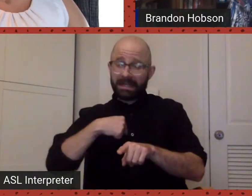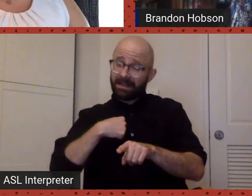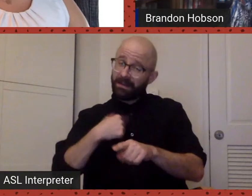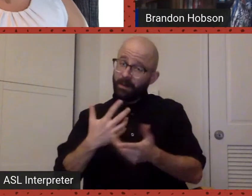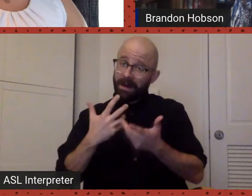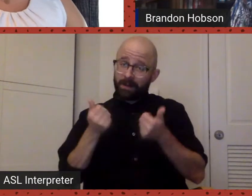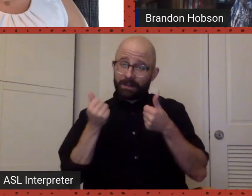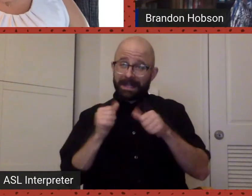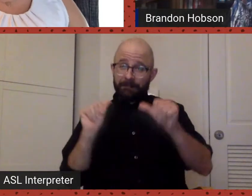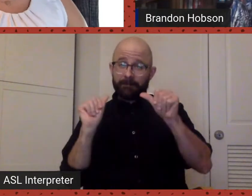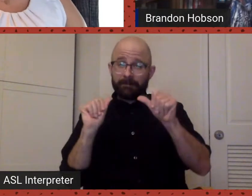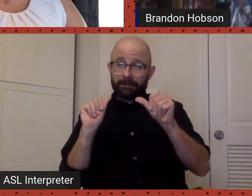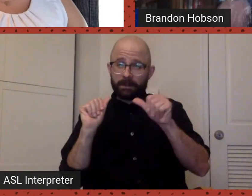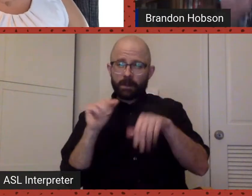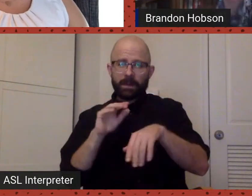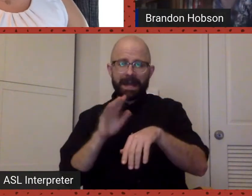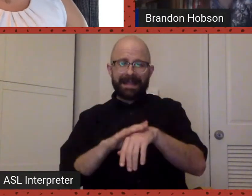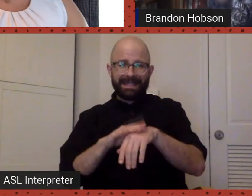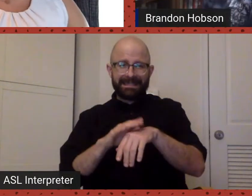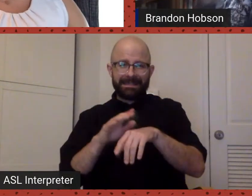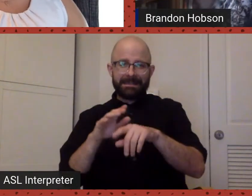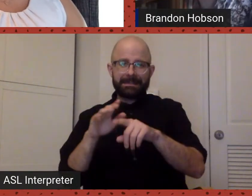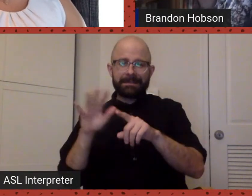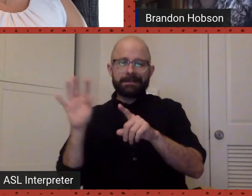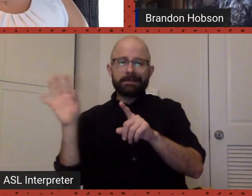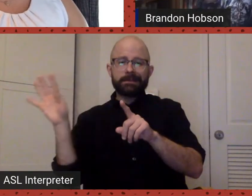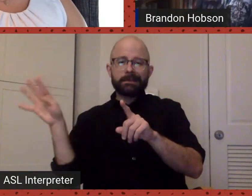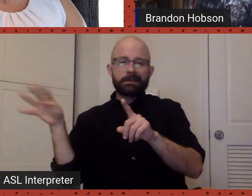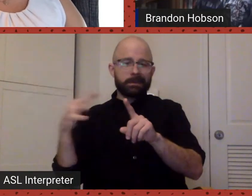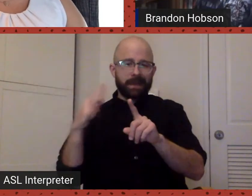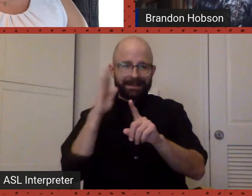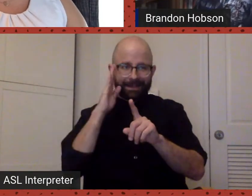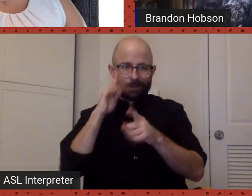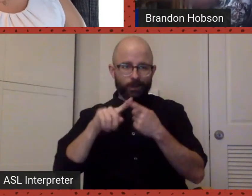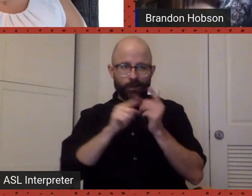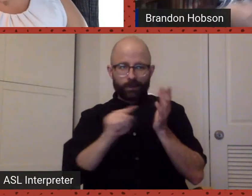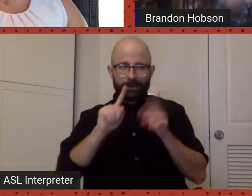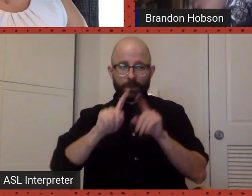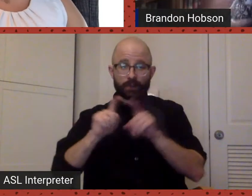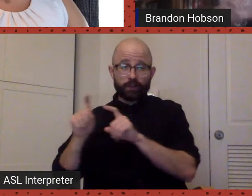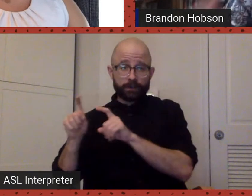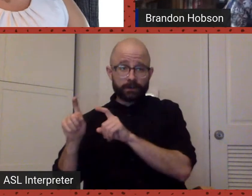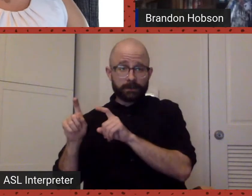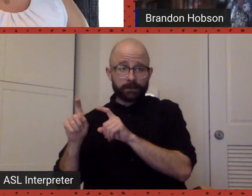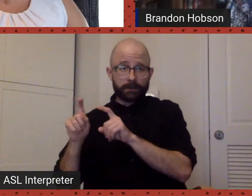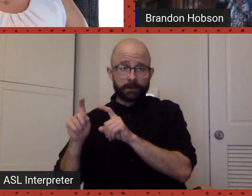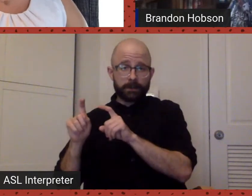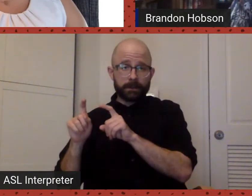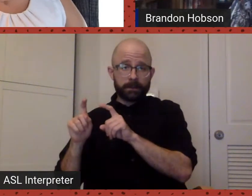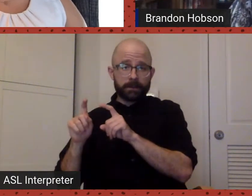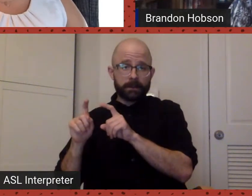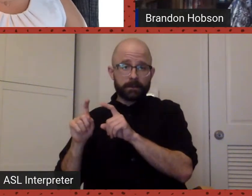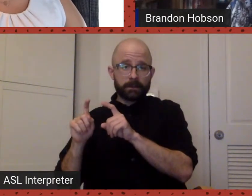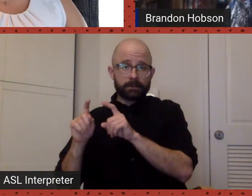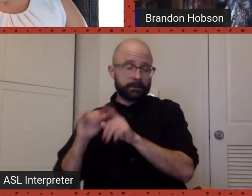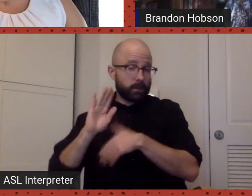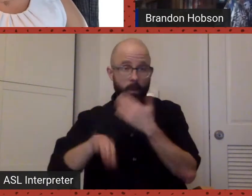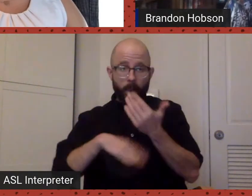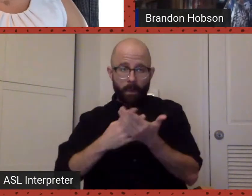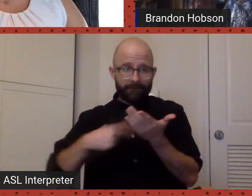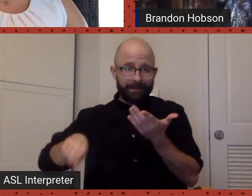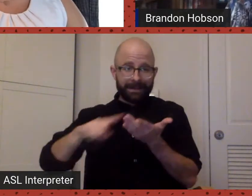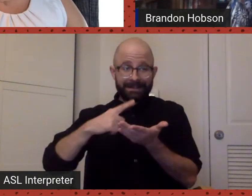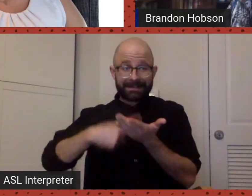to at least draw light to these questions, that all of these discussions I have will